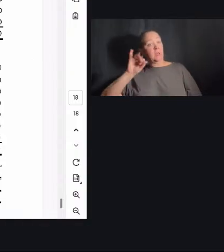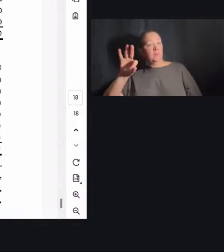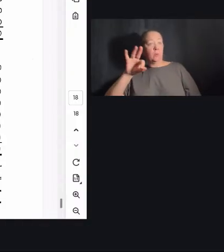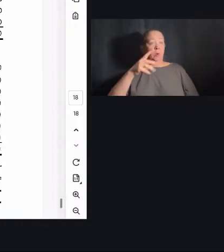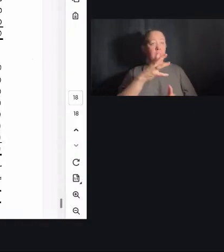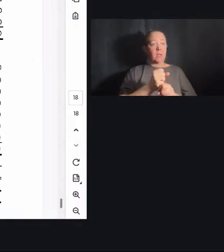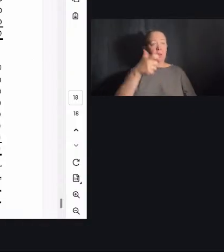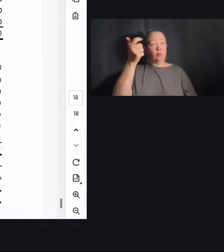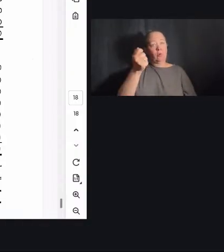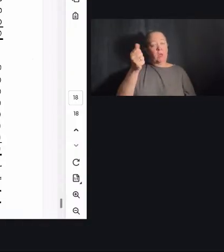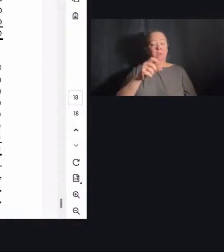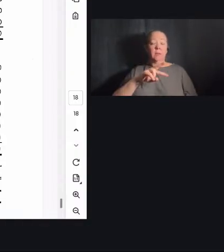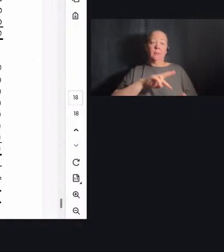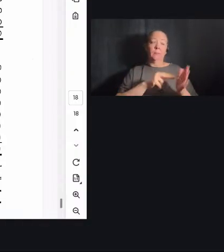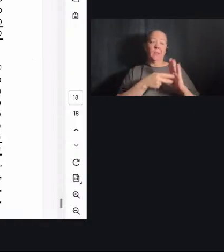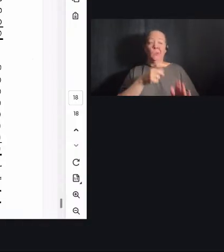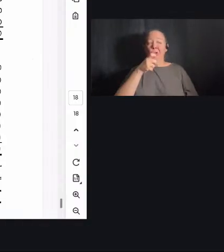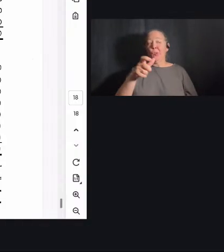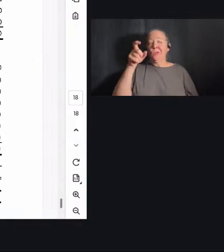increase.